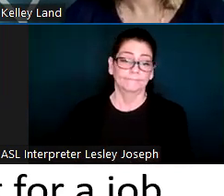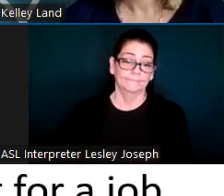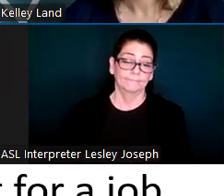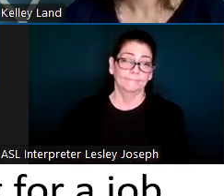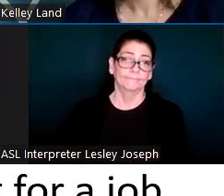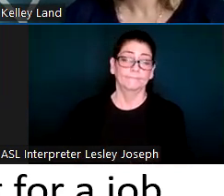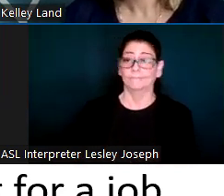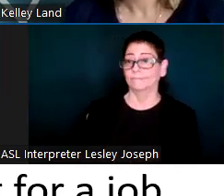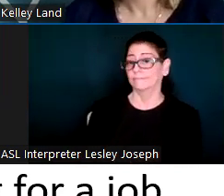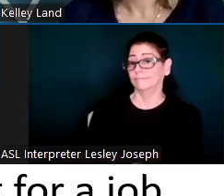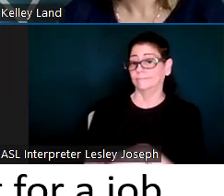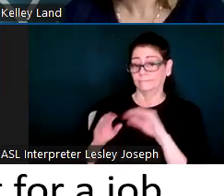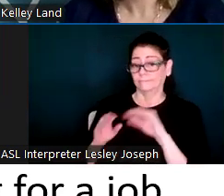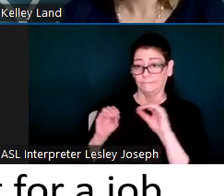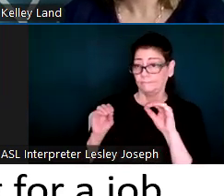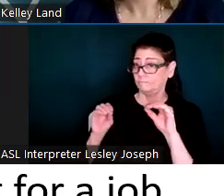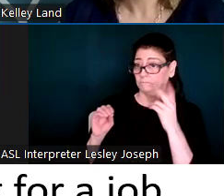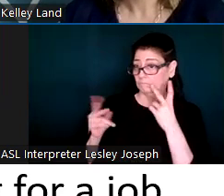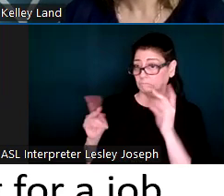None have come up in the chat. Great.